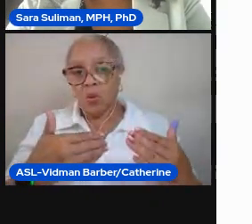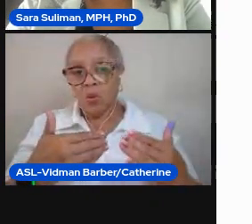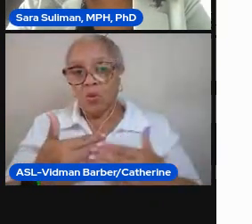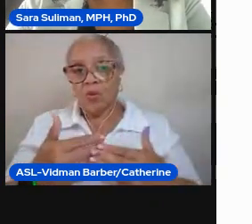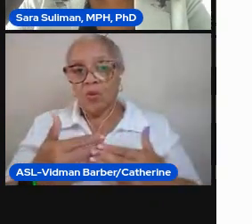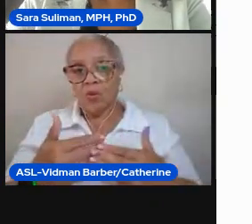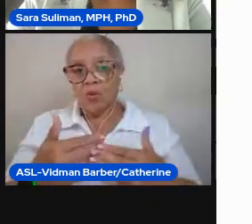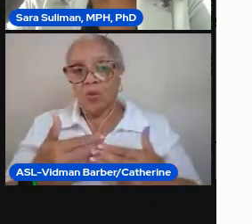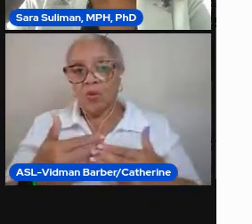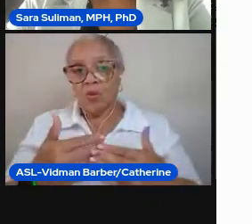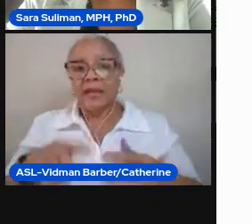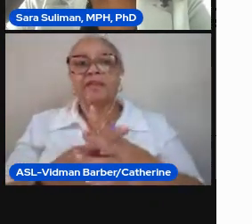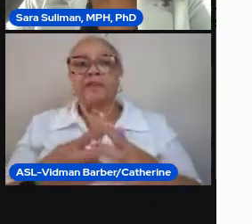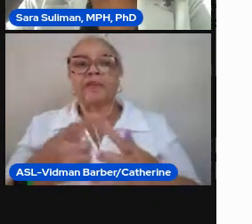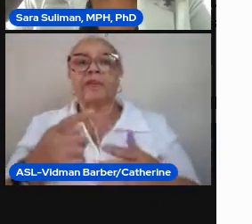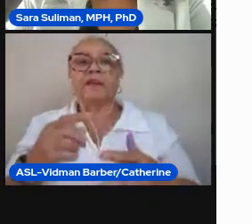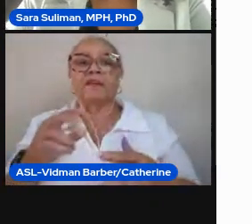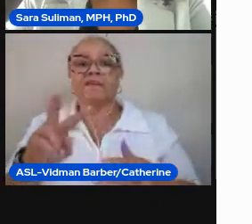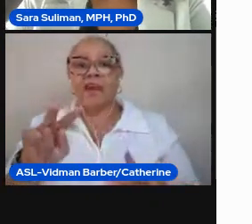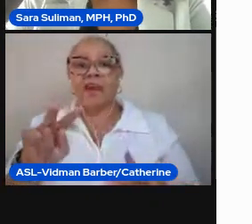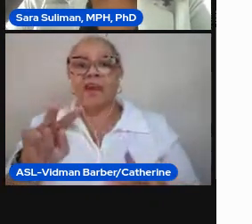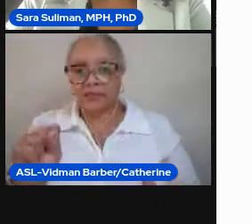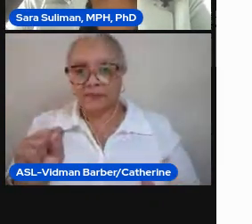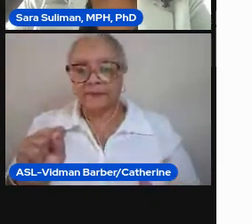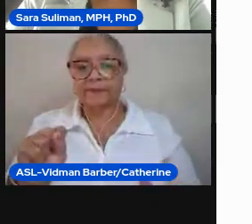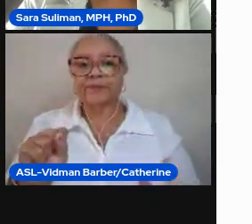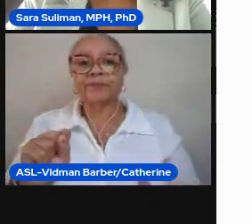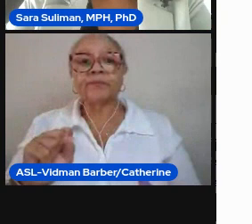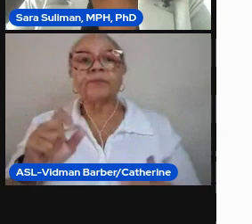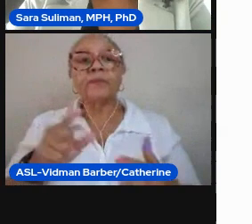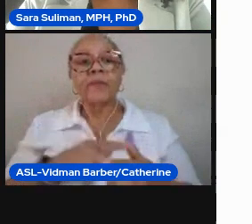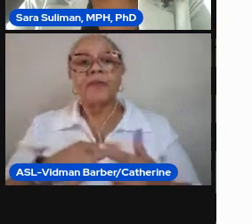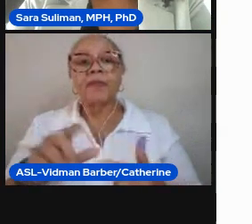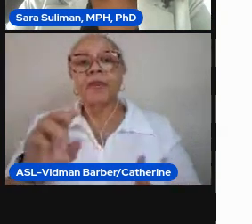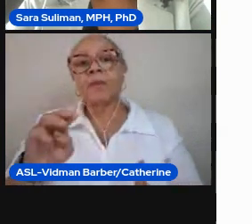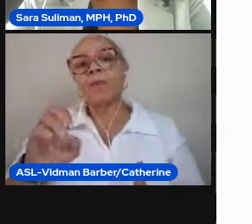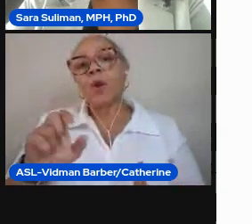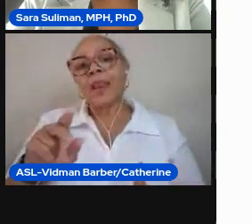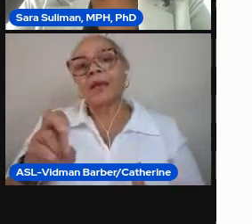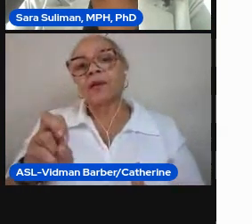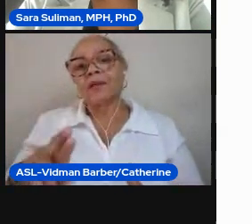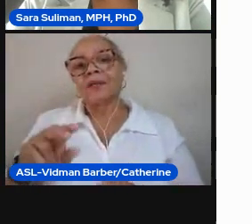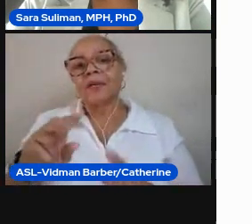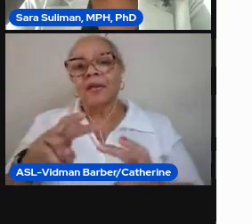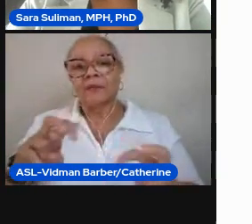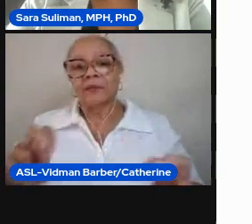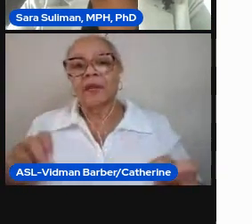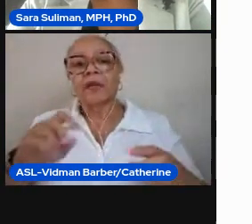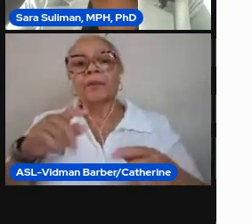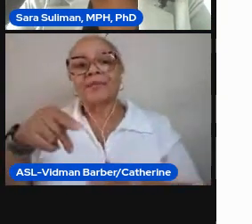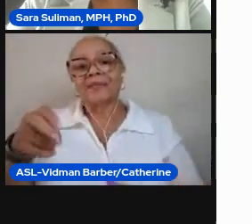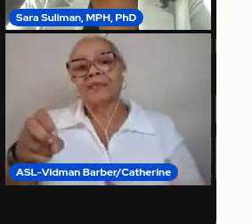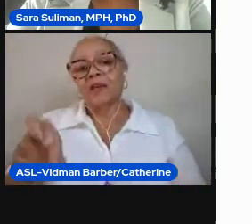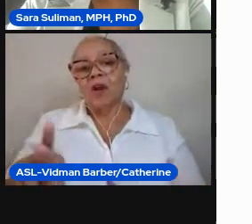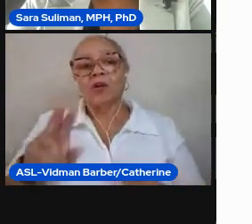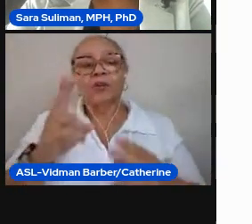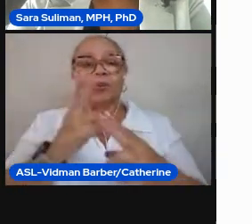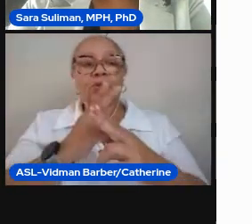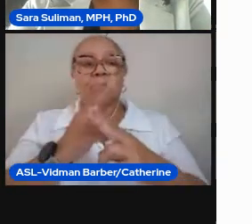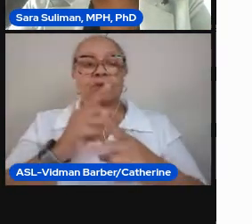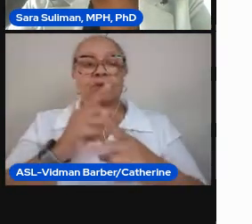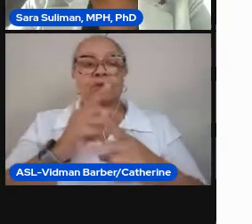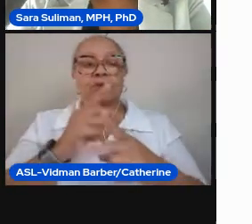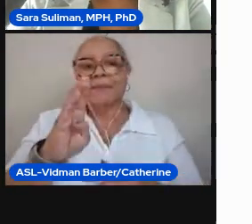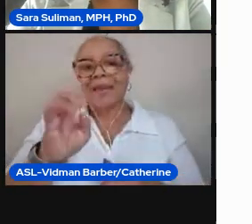inactivated viruses. And then molecular assays, so those are PCR tests, and we can either use it as a binary